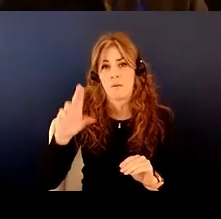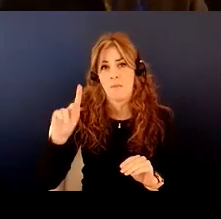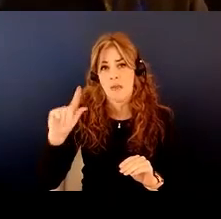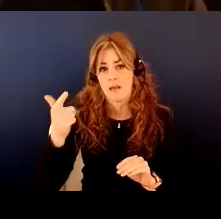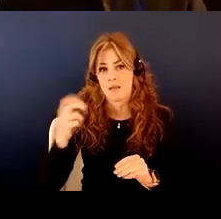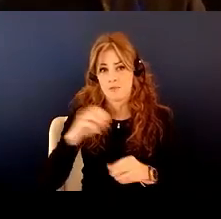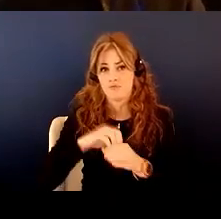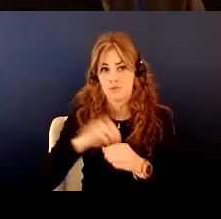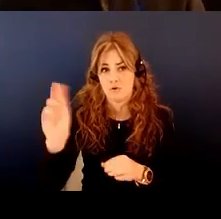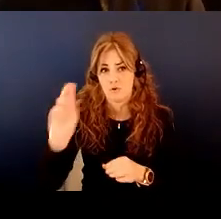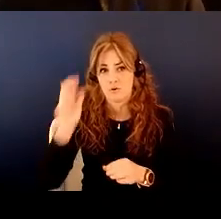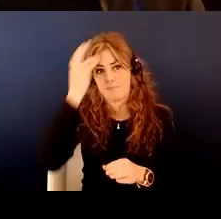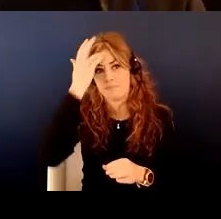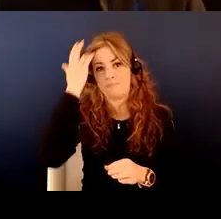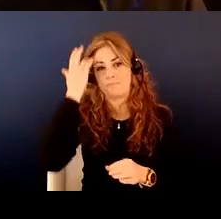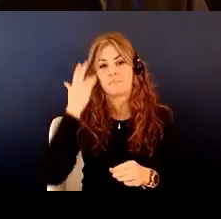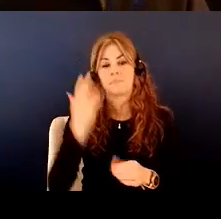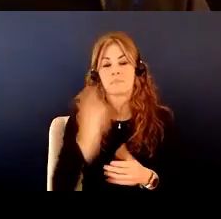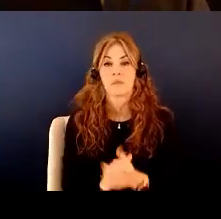this.